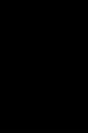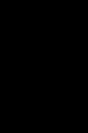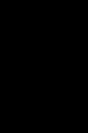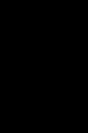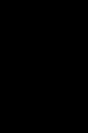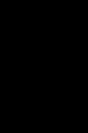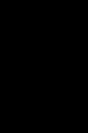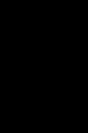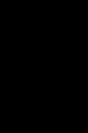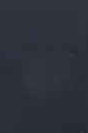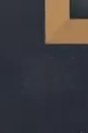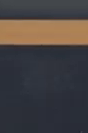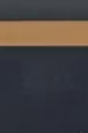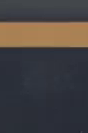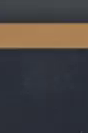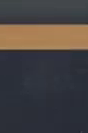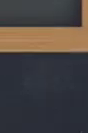national educator.